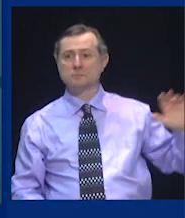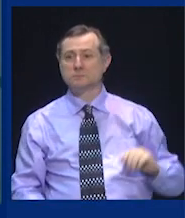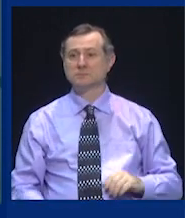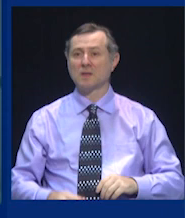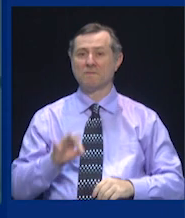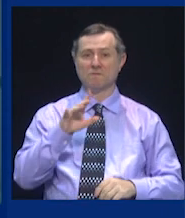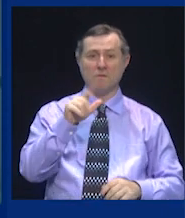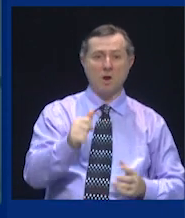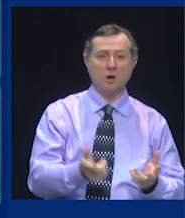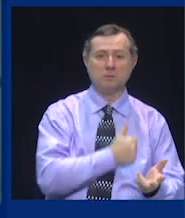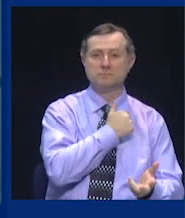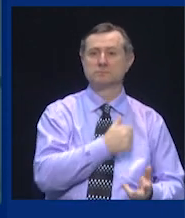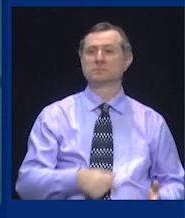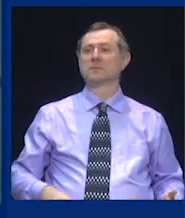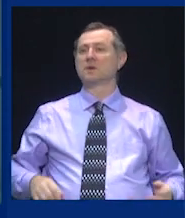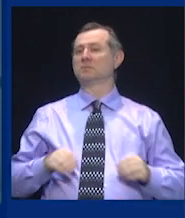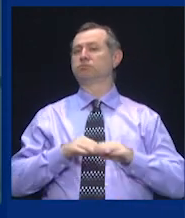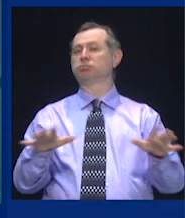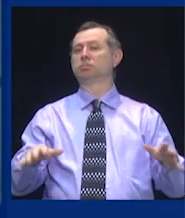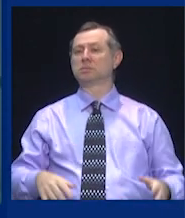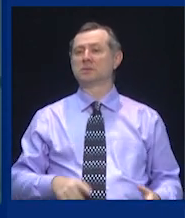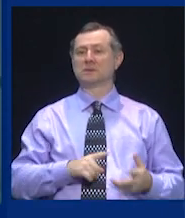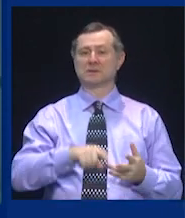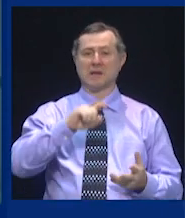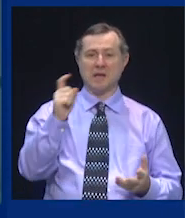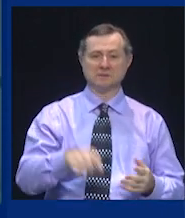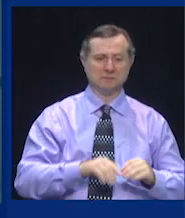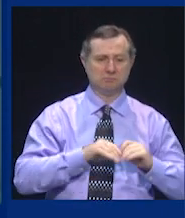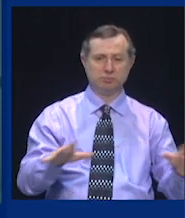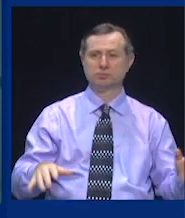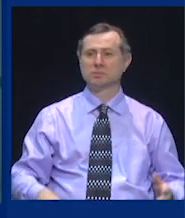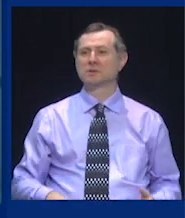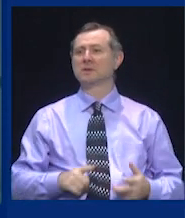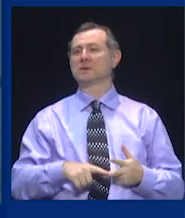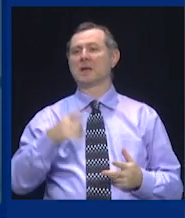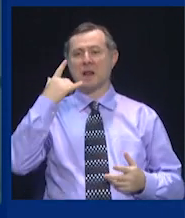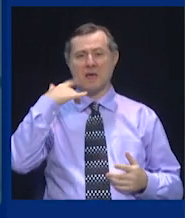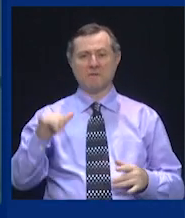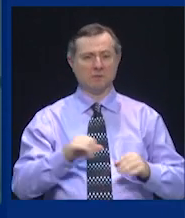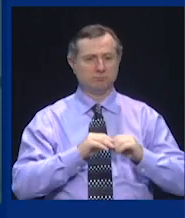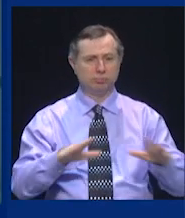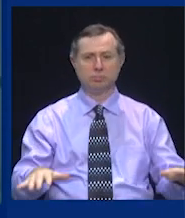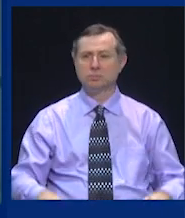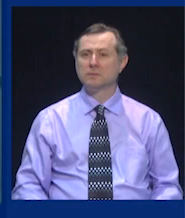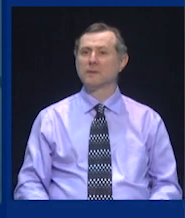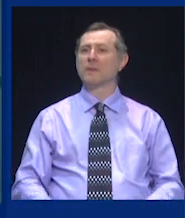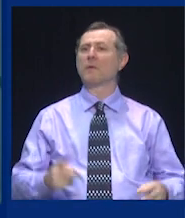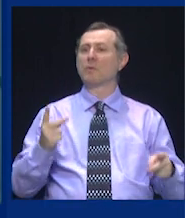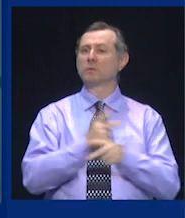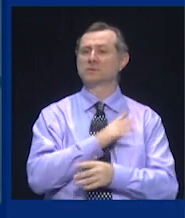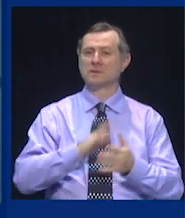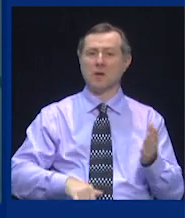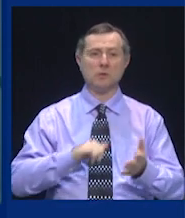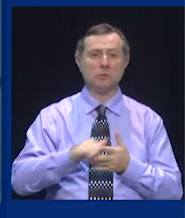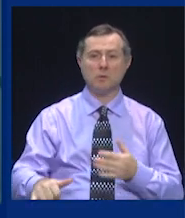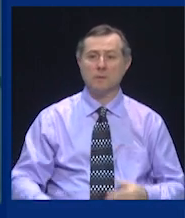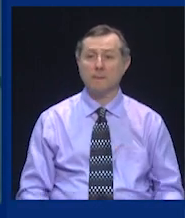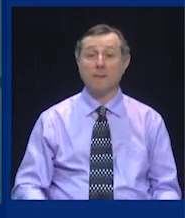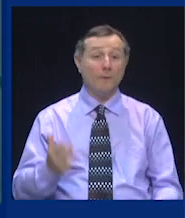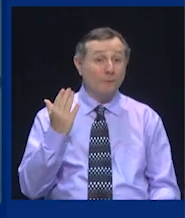Florida had more cases, Texas had more cases, California had more cases. Why? Because they did not